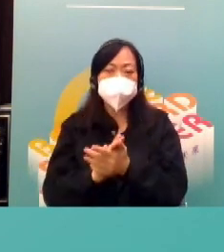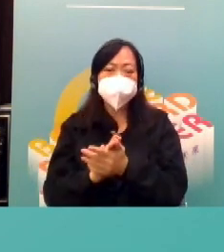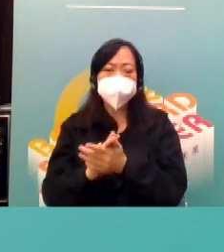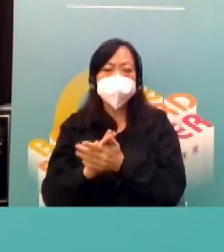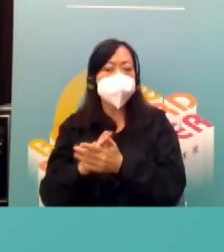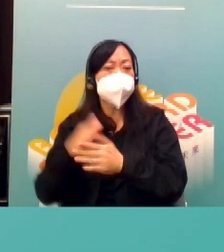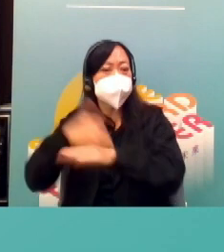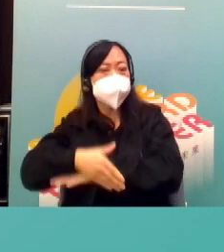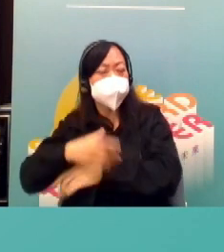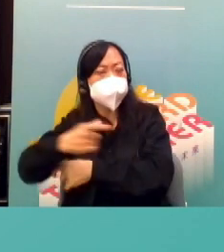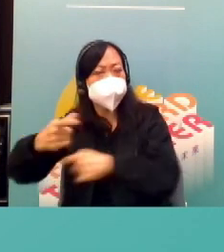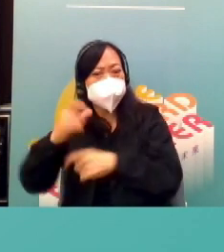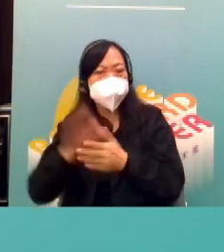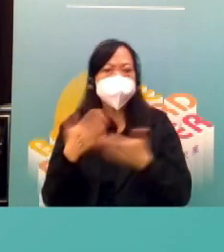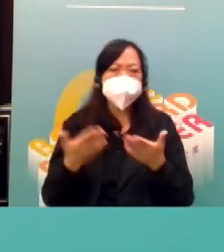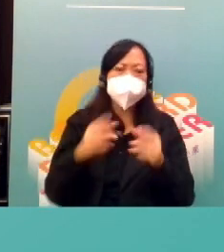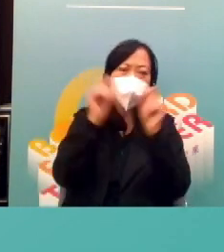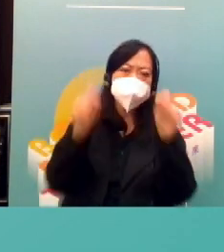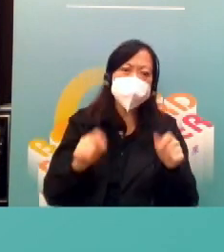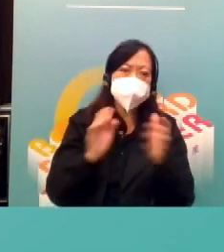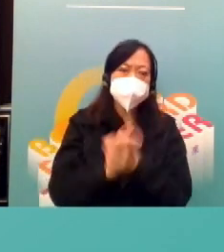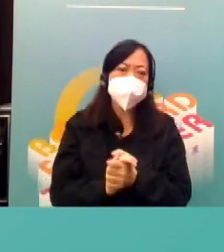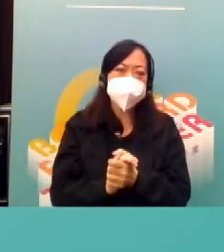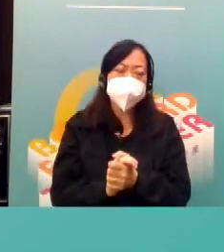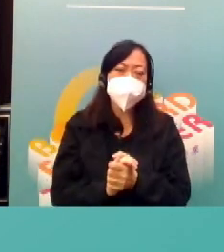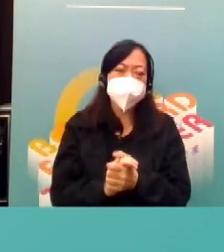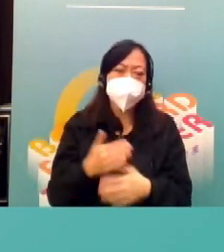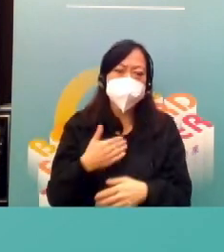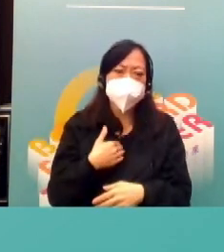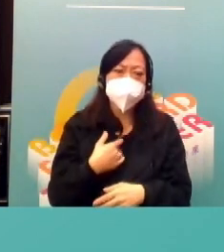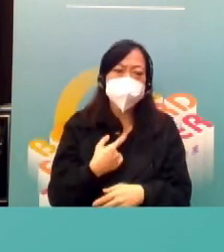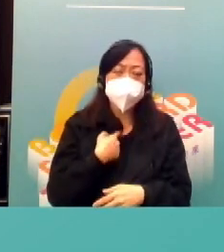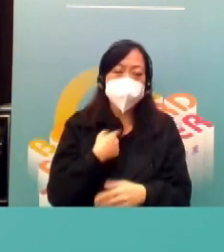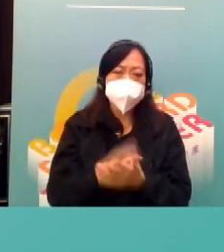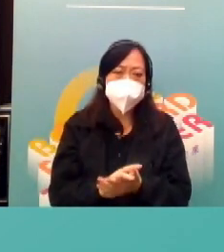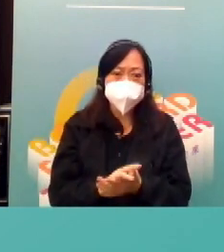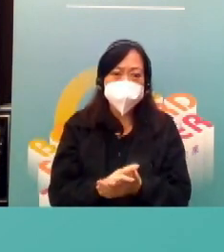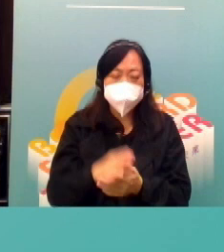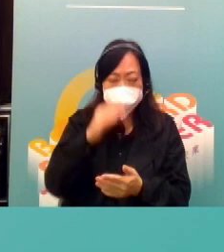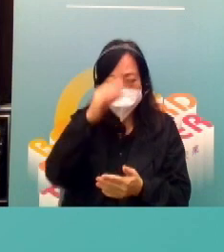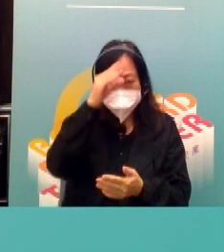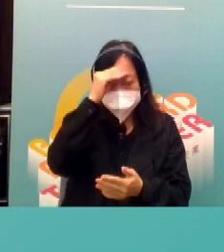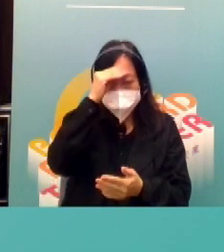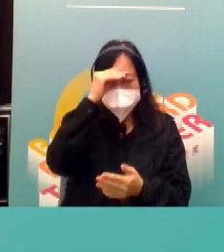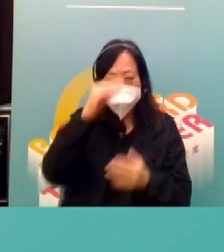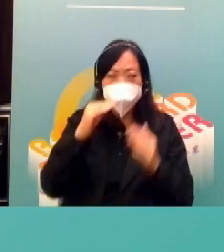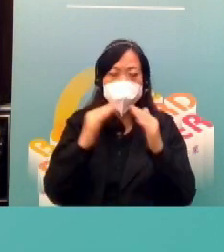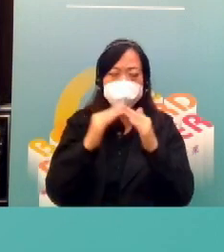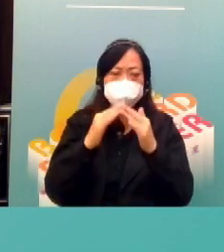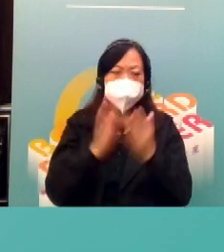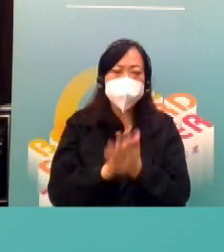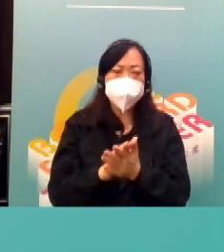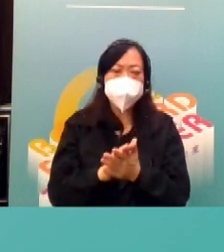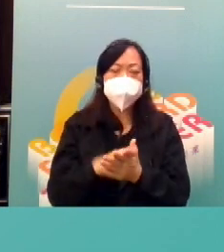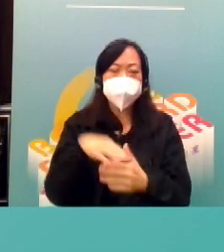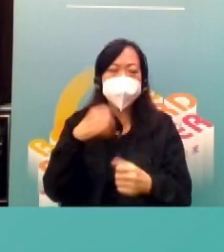worked or hasn't? I think we need academia to provide the academic rigor on what is still a very early stage policymaking agenda so that